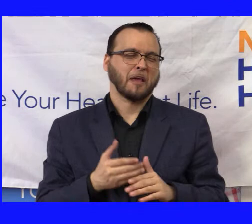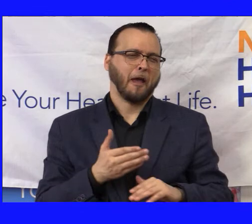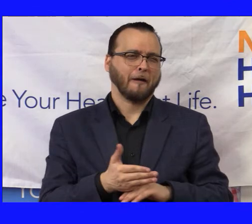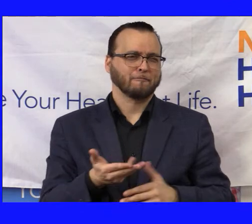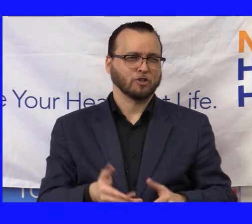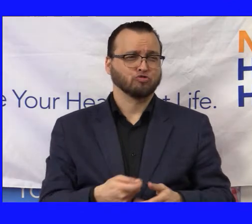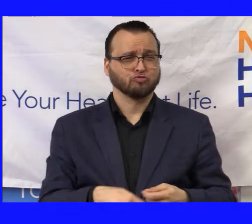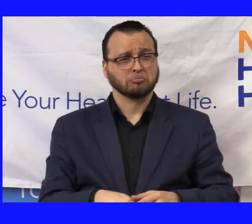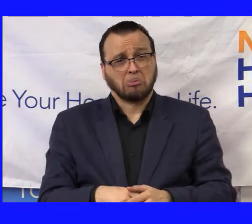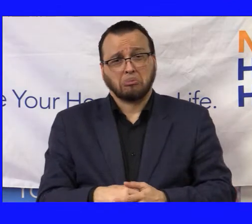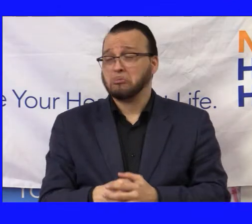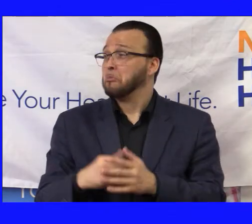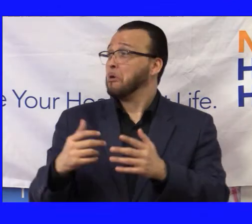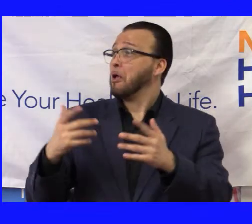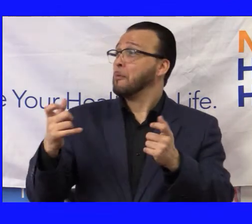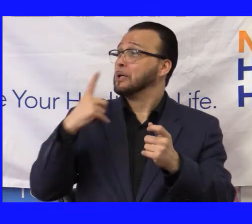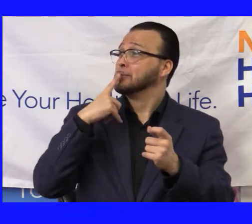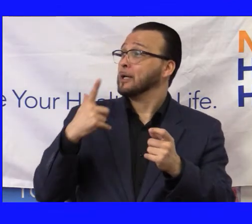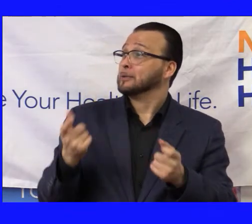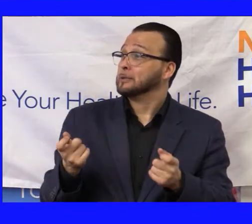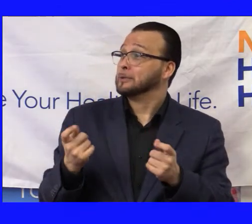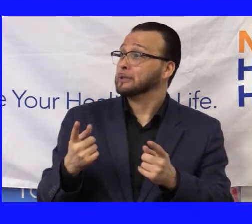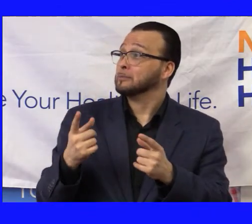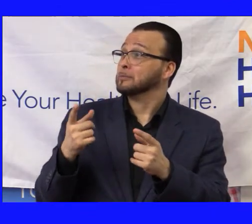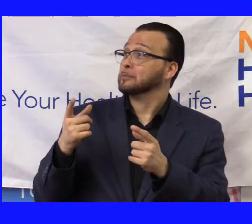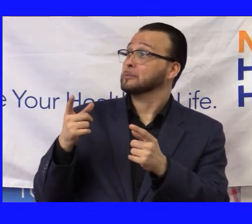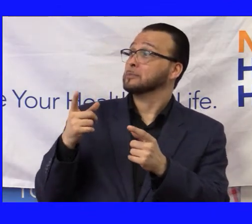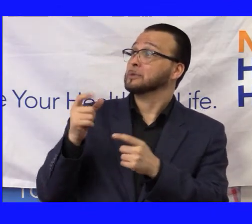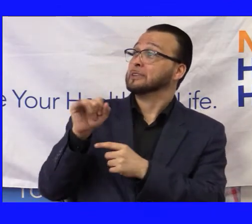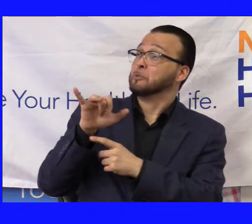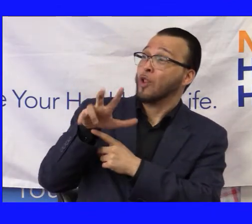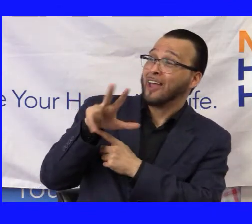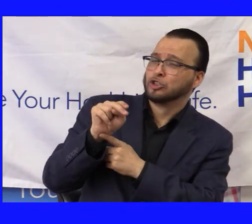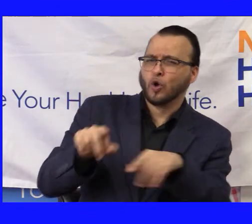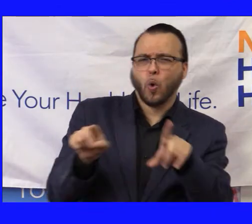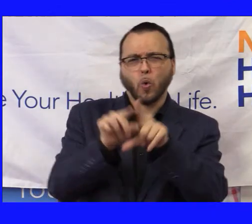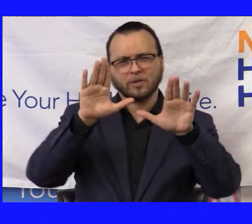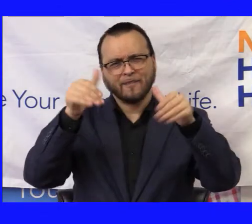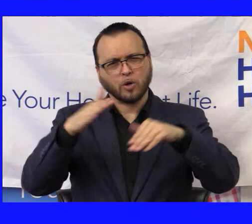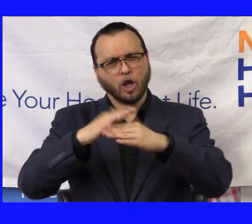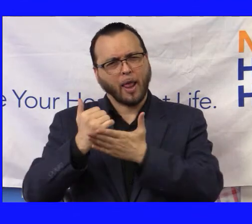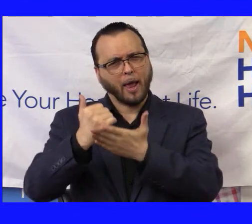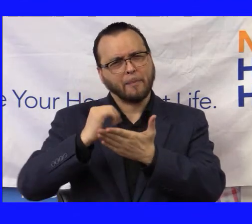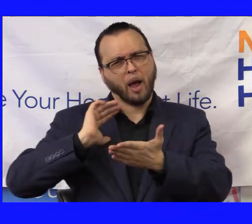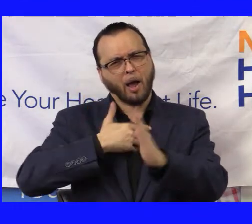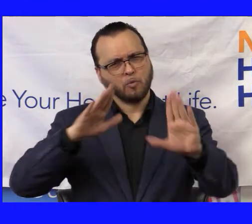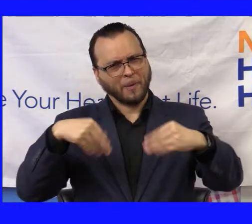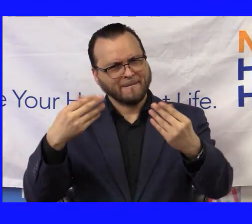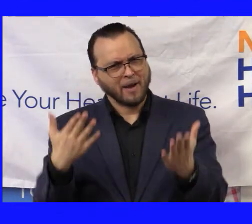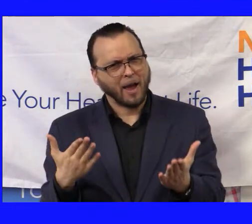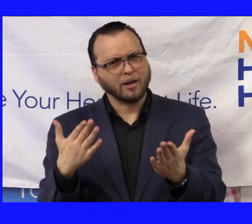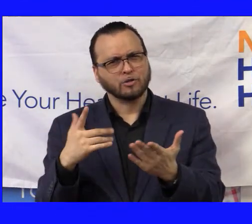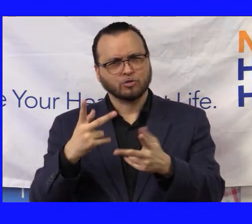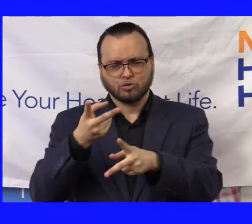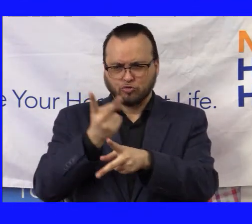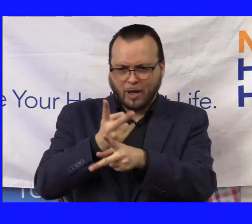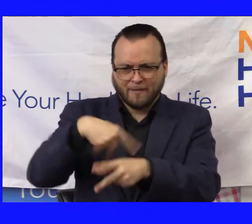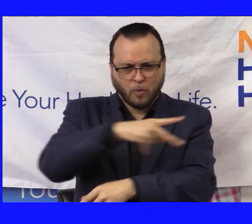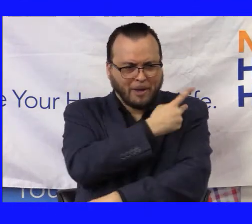As I said, simulation focuses on helping our providers take care of patients when they're in the